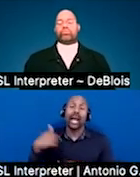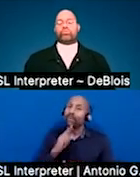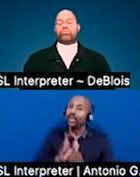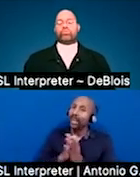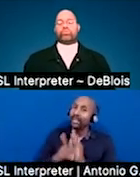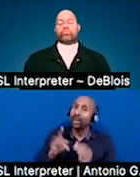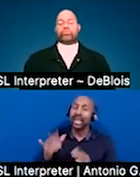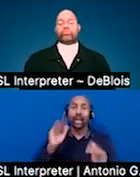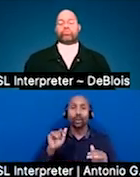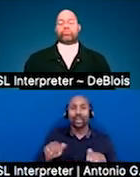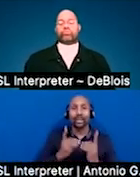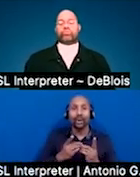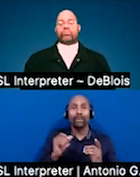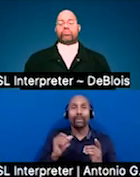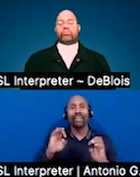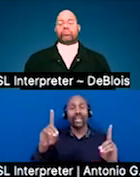department.